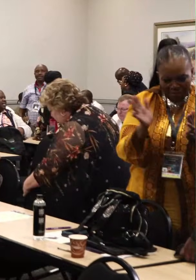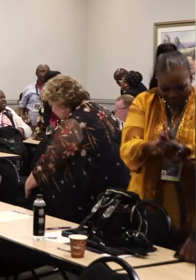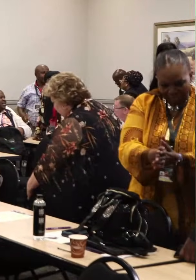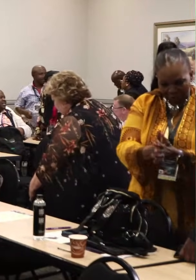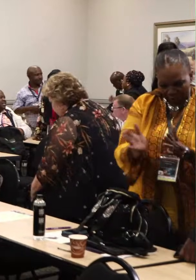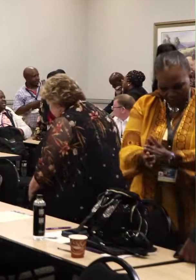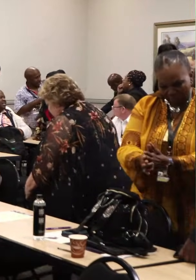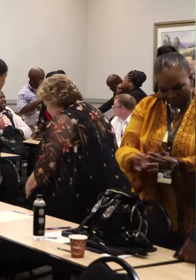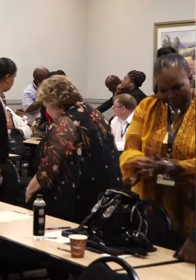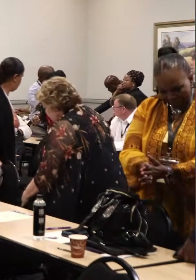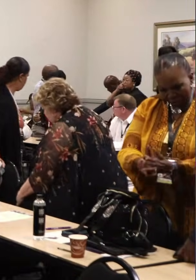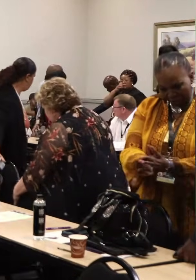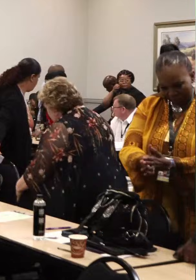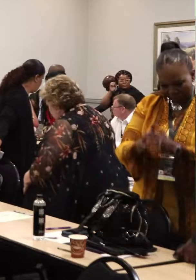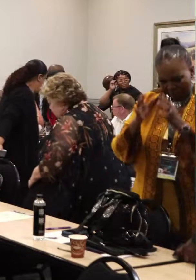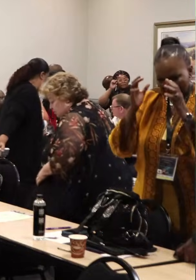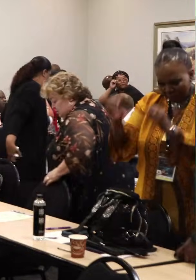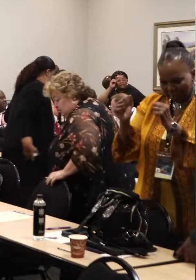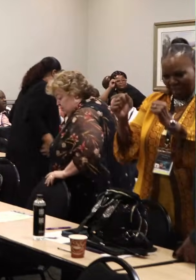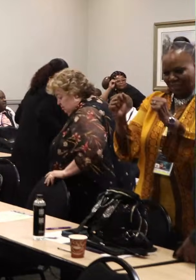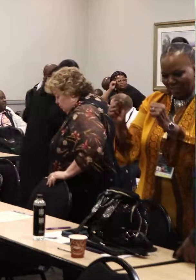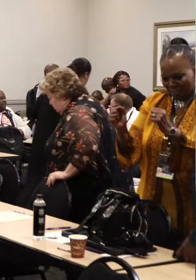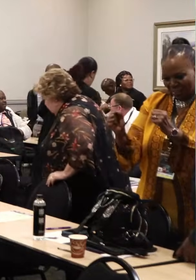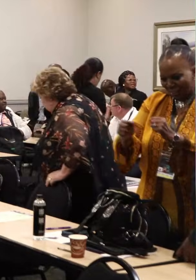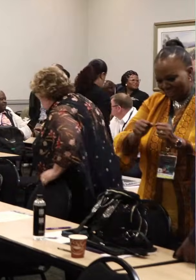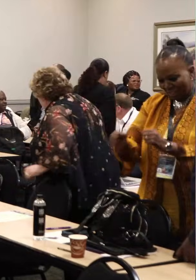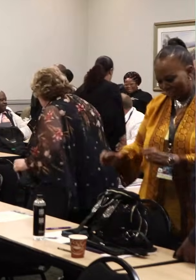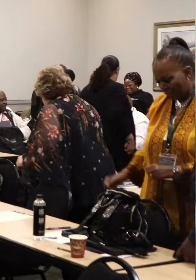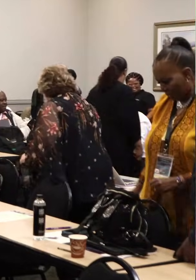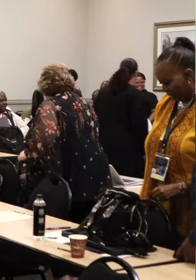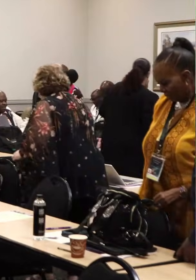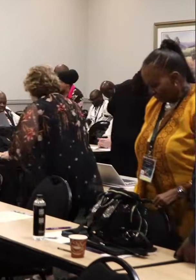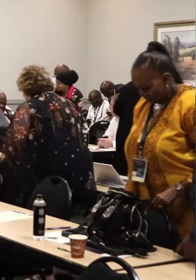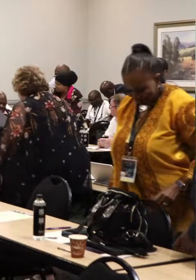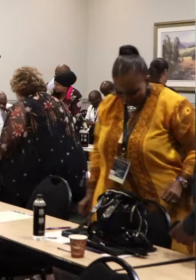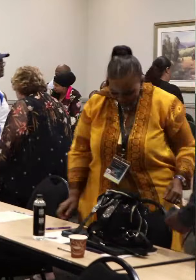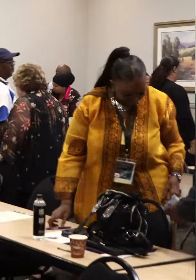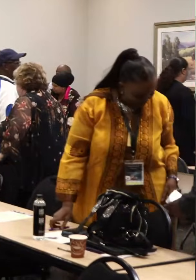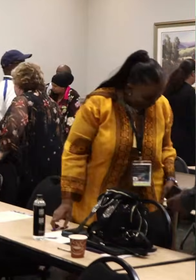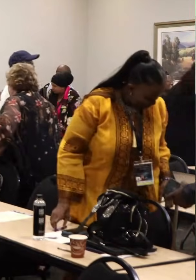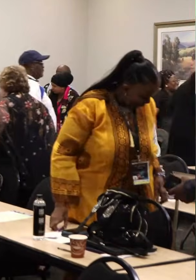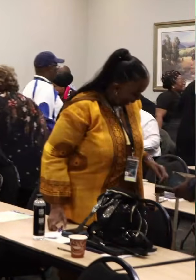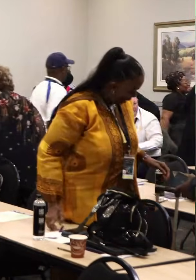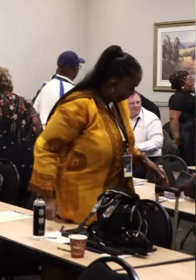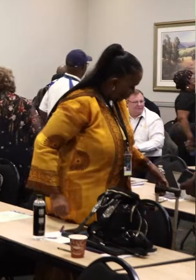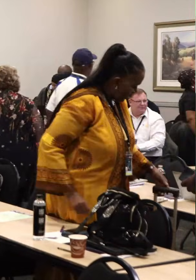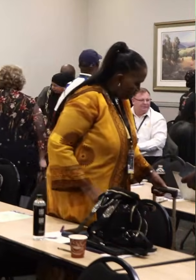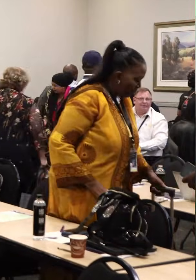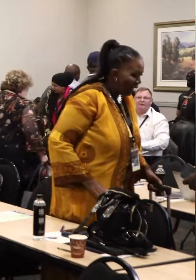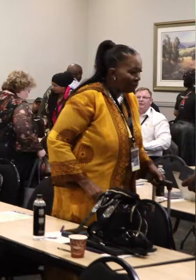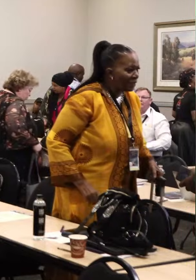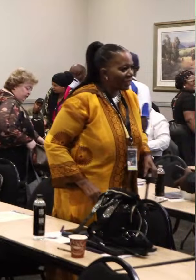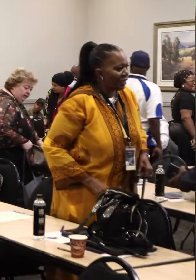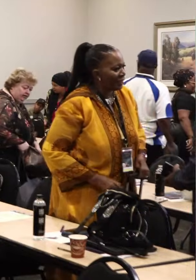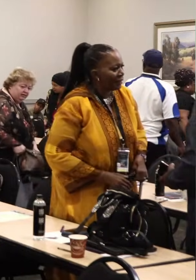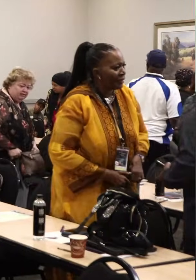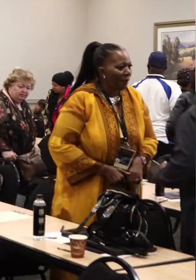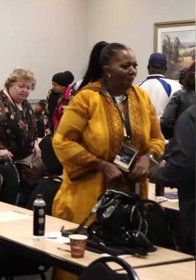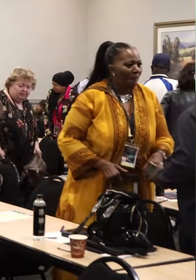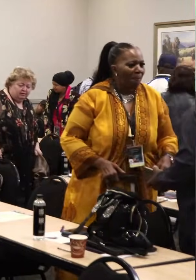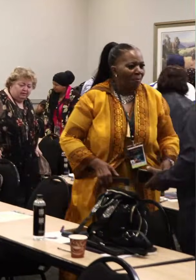We can't confine these people to they will speak as much as they want. And then we can. But one issue that I need is